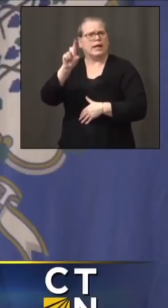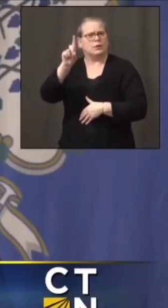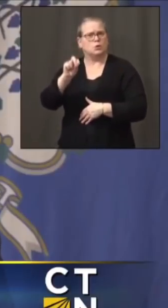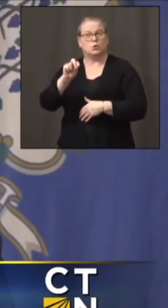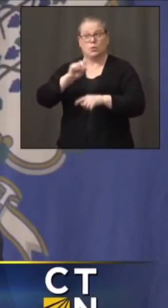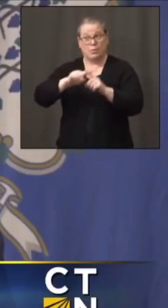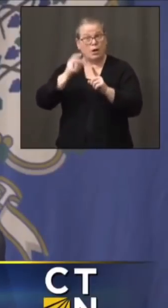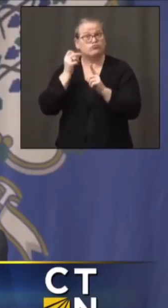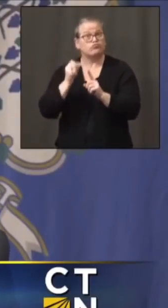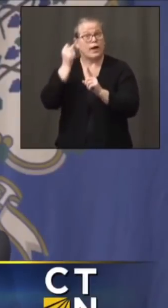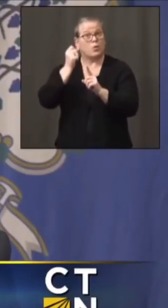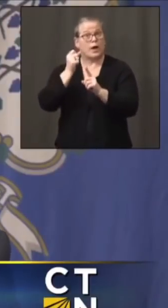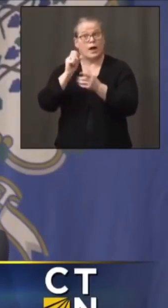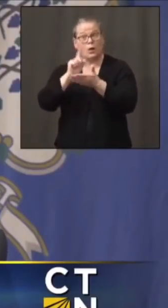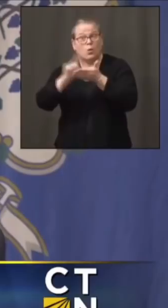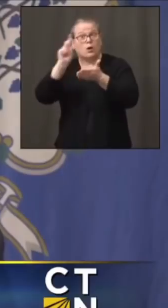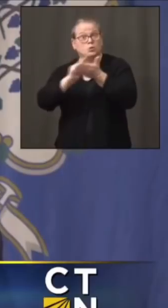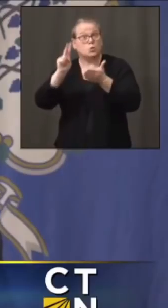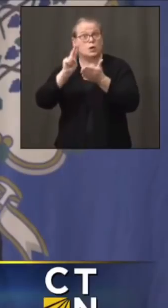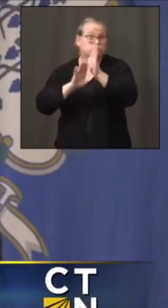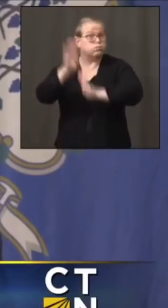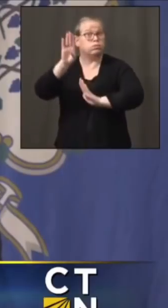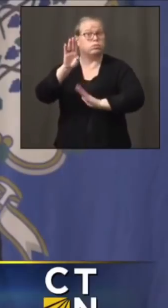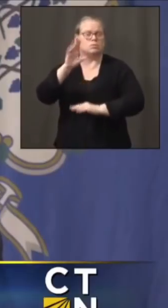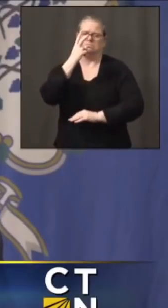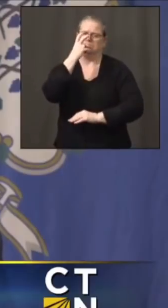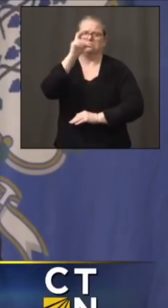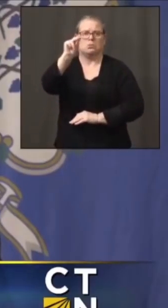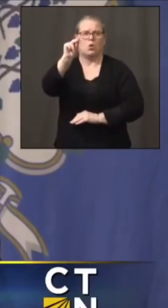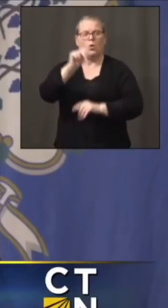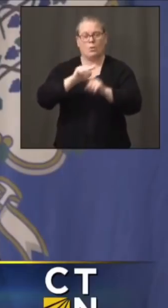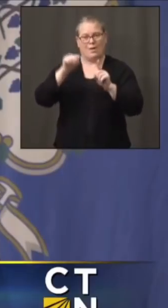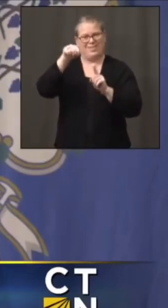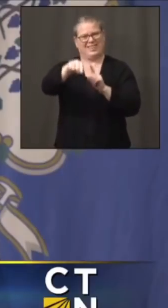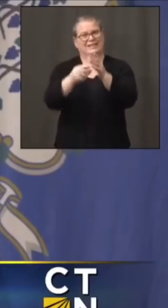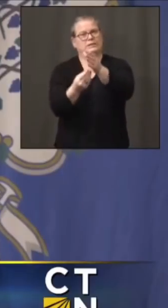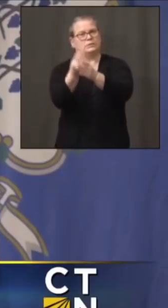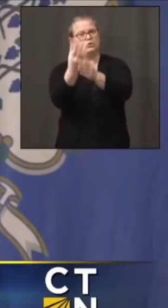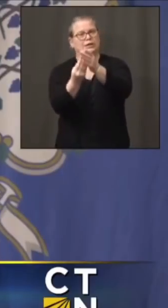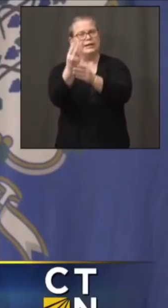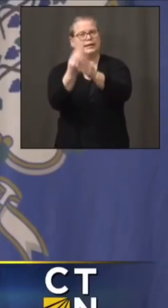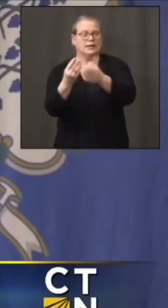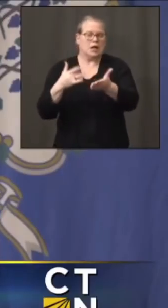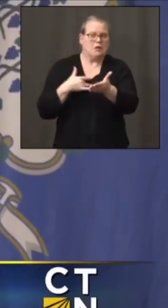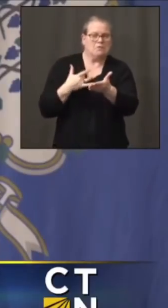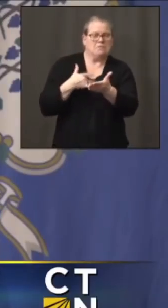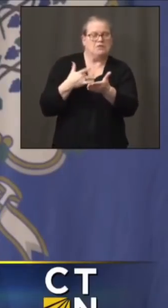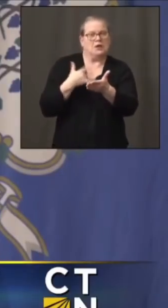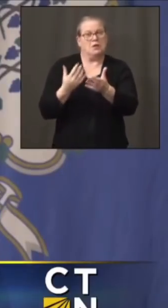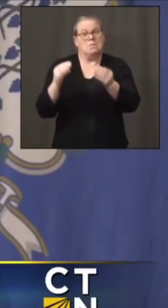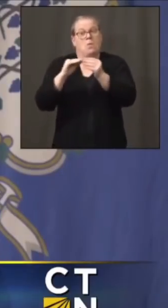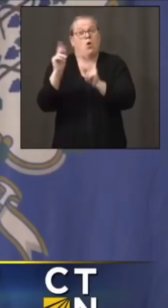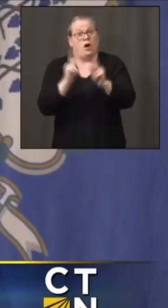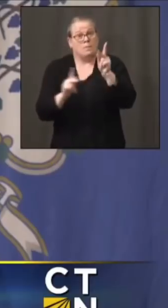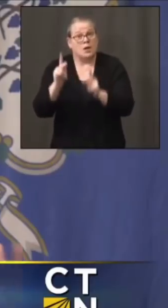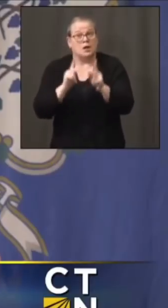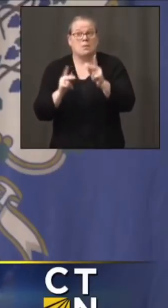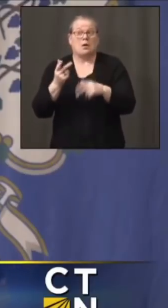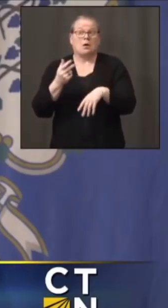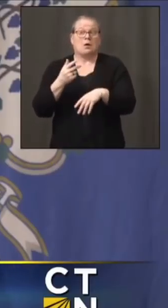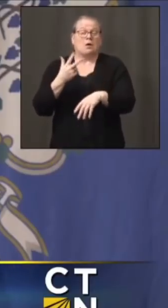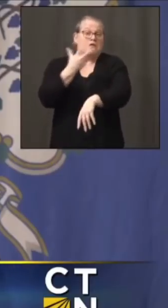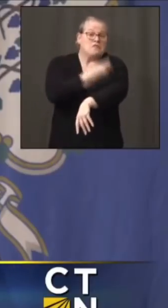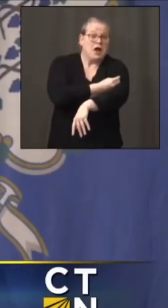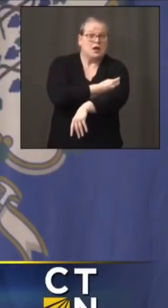come this spring, where you have a substantial number of people who've been vaccinated, 1 million people vaccinated twice, come March, I think people are